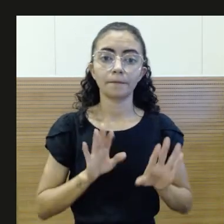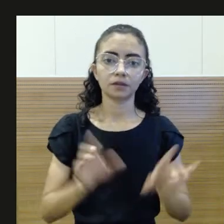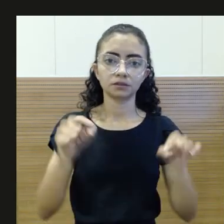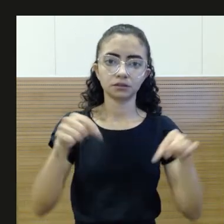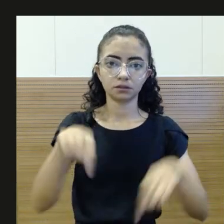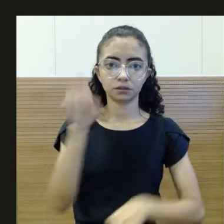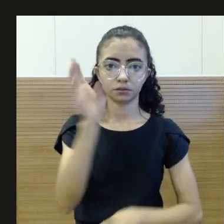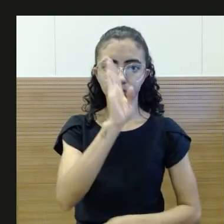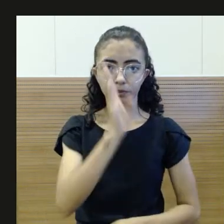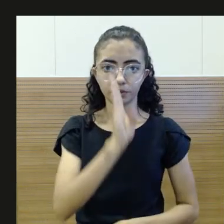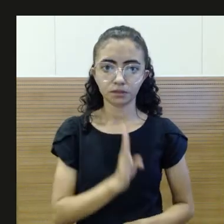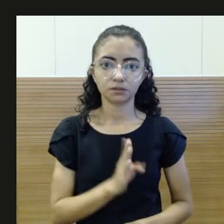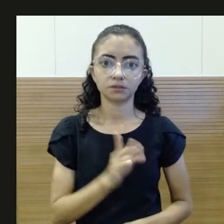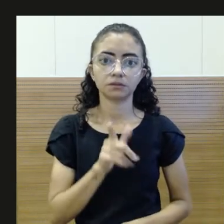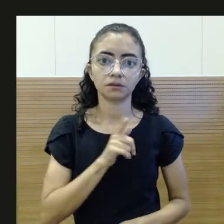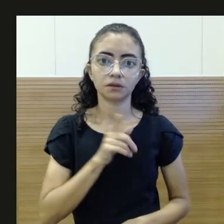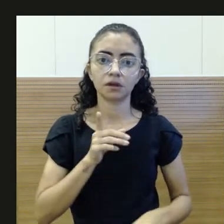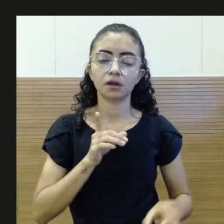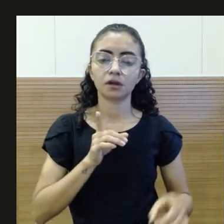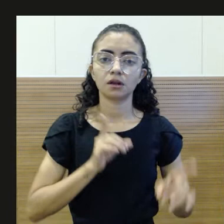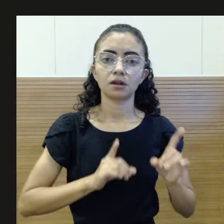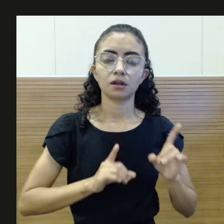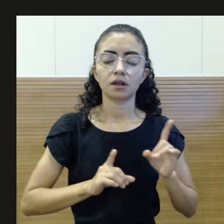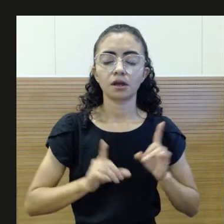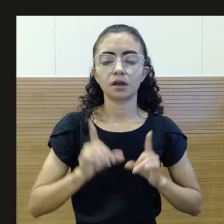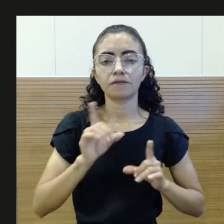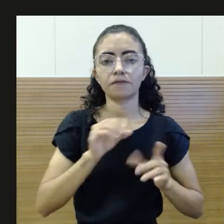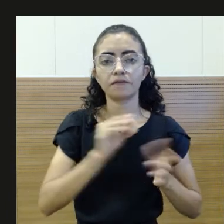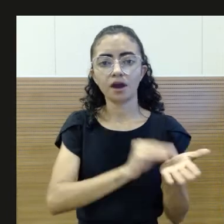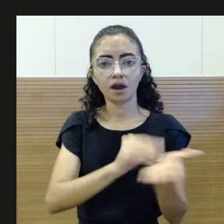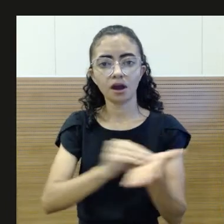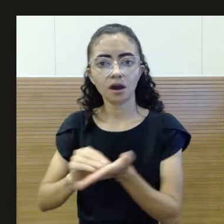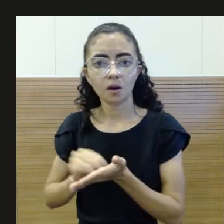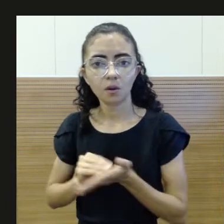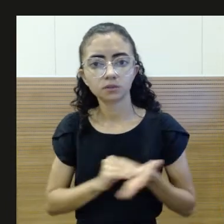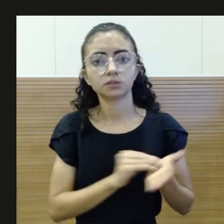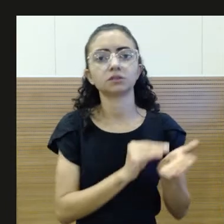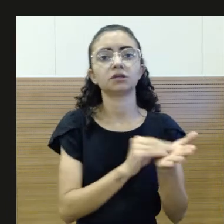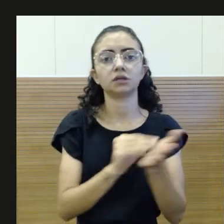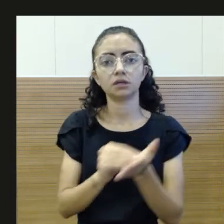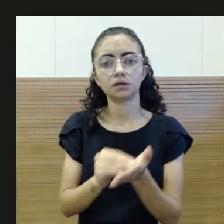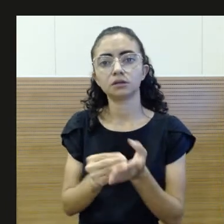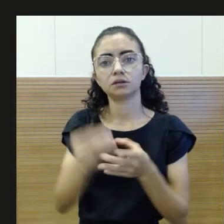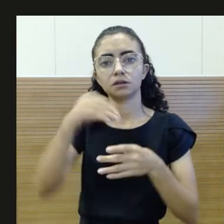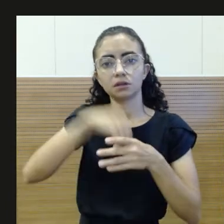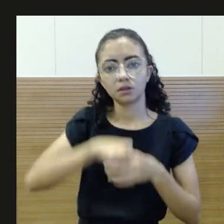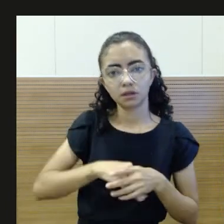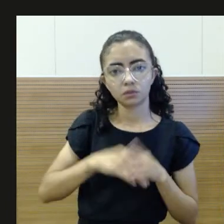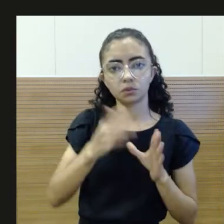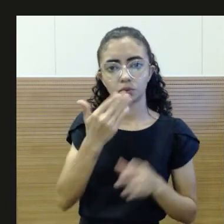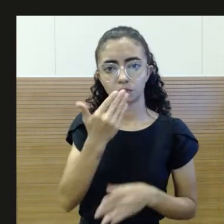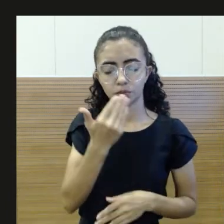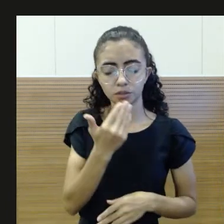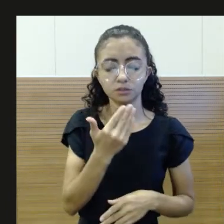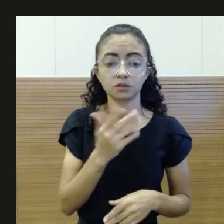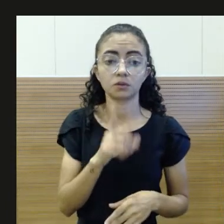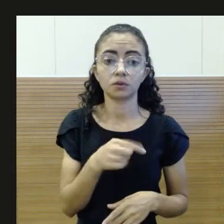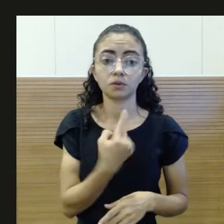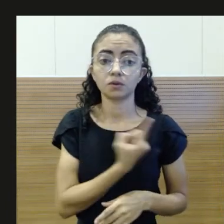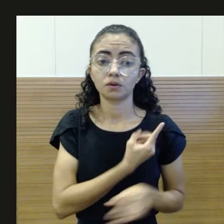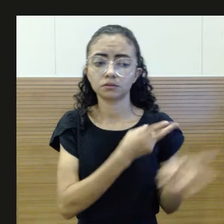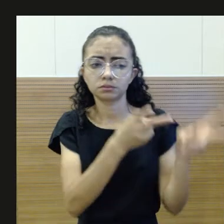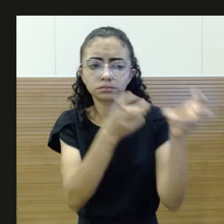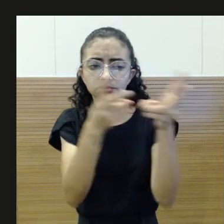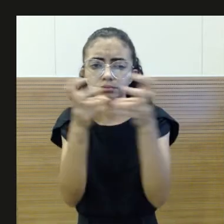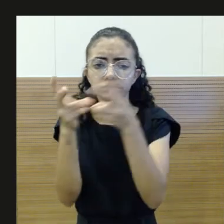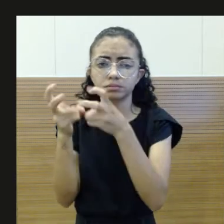sustainable food systems. Once the feeding of these children, well,